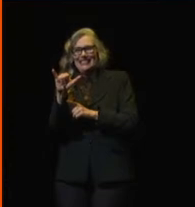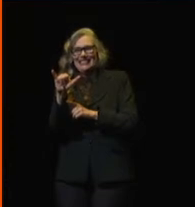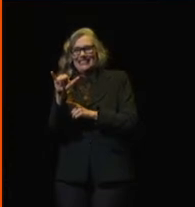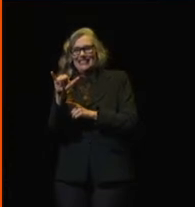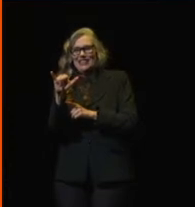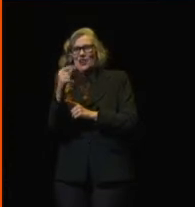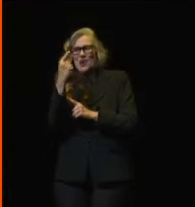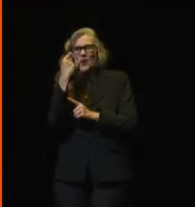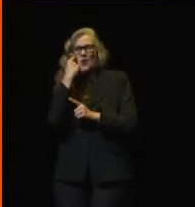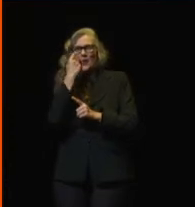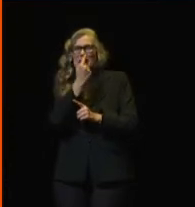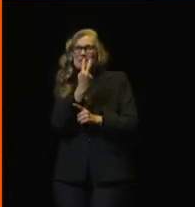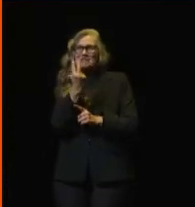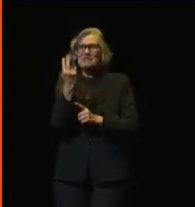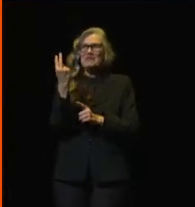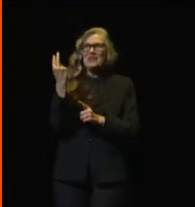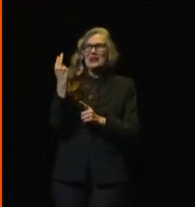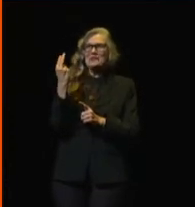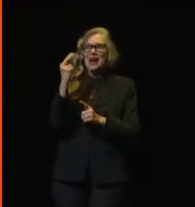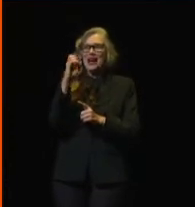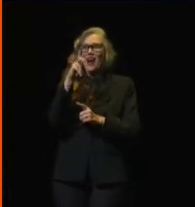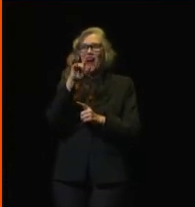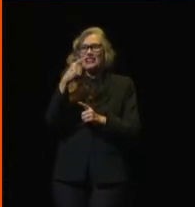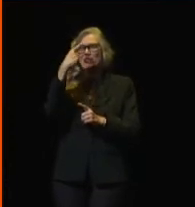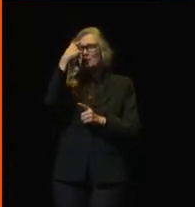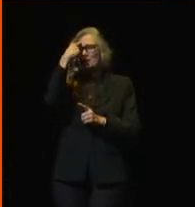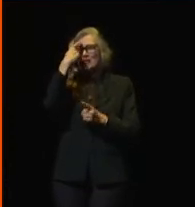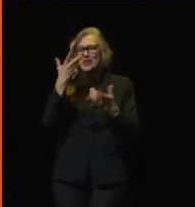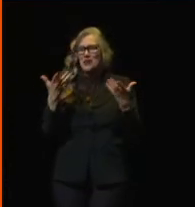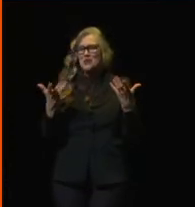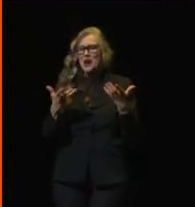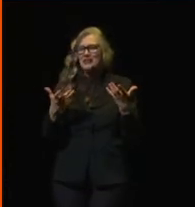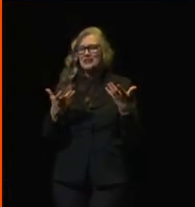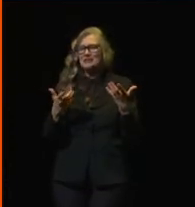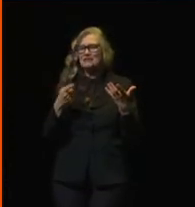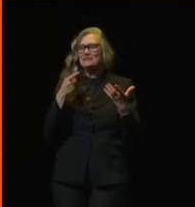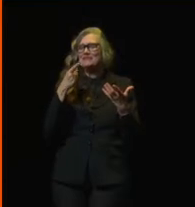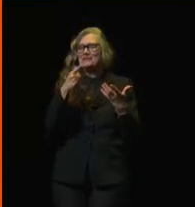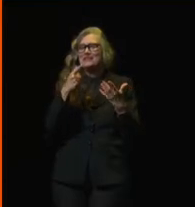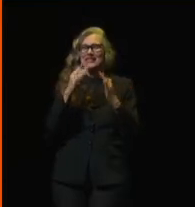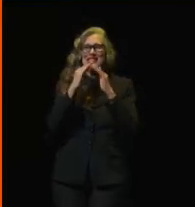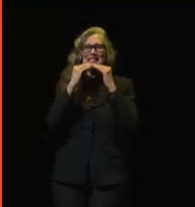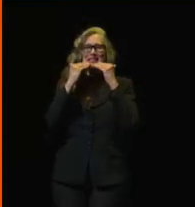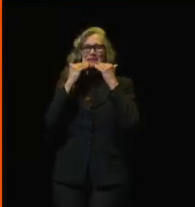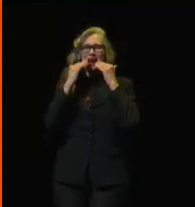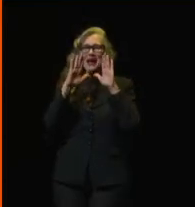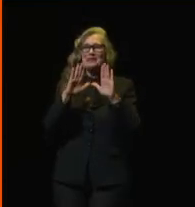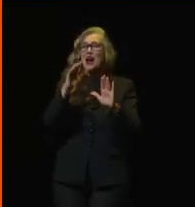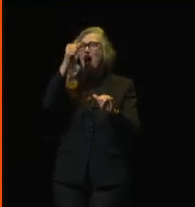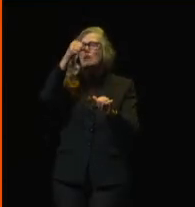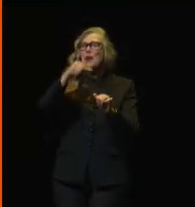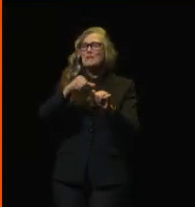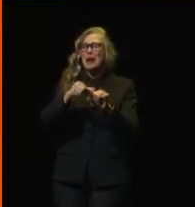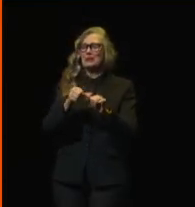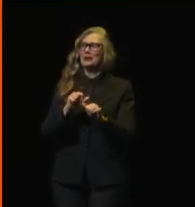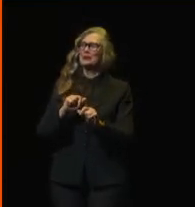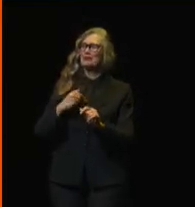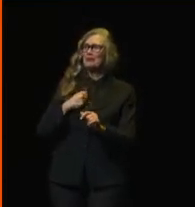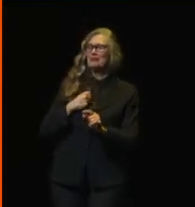amazing smile. I saw it first in a Starbucks in West